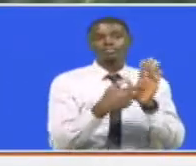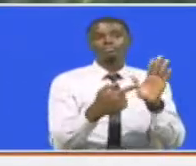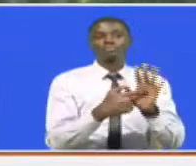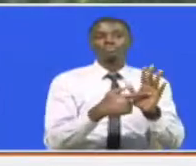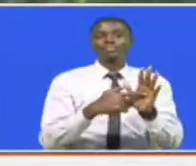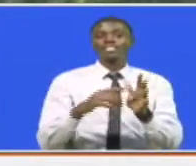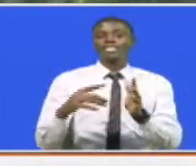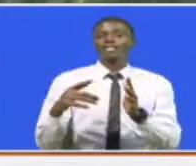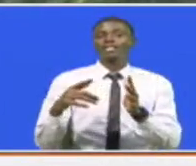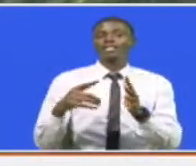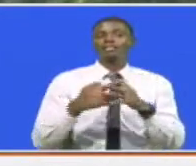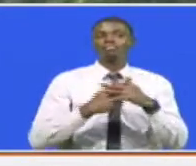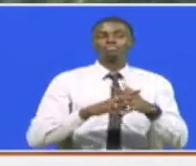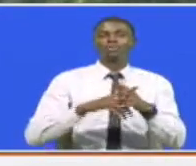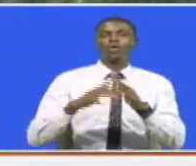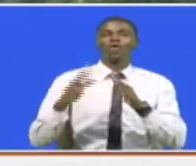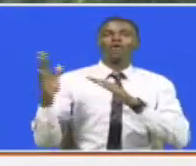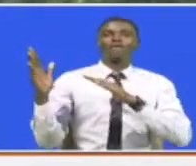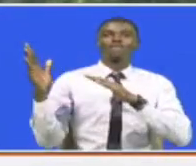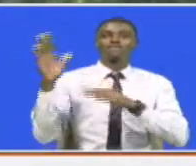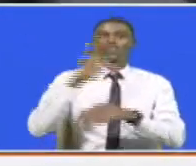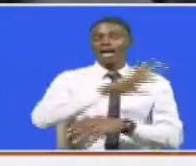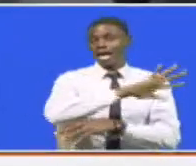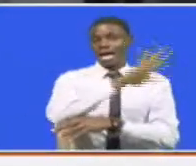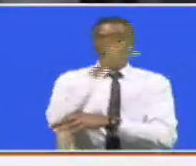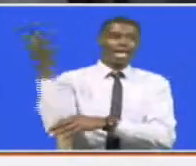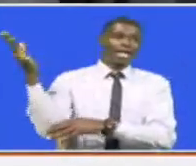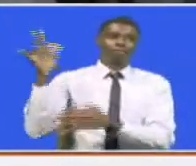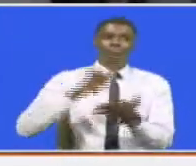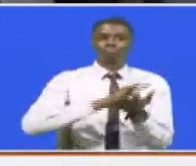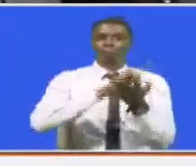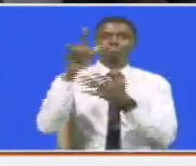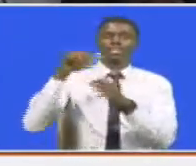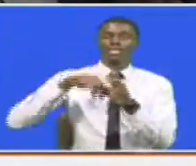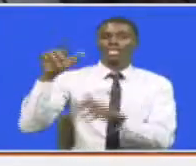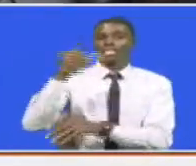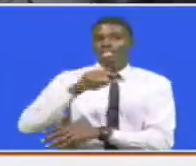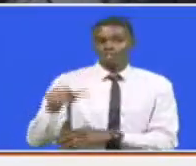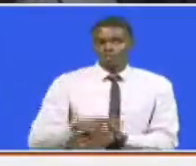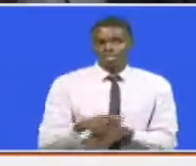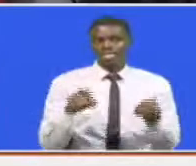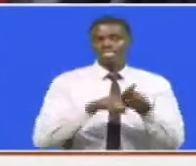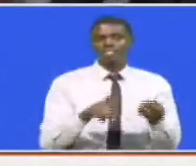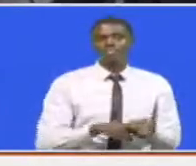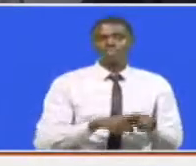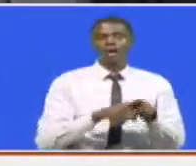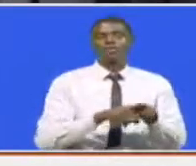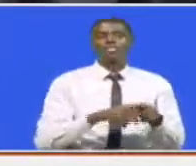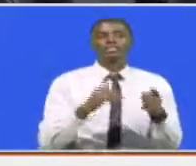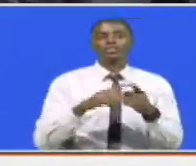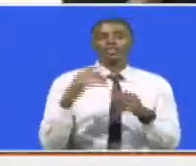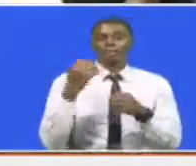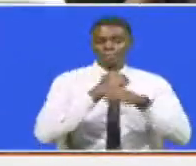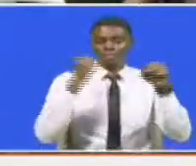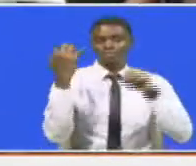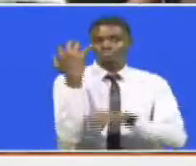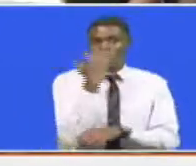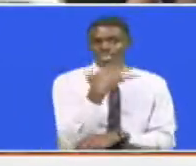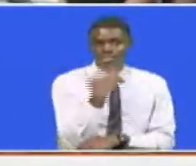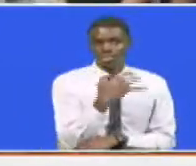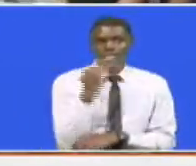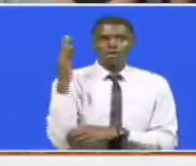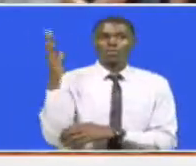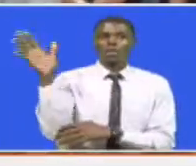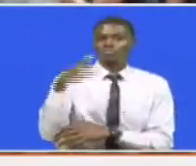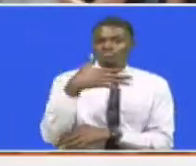of air transport operations in the western region. The step, according to Deputy President Rigathi Gachagua, who flagged